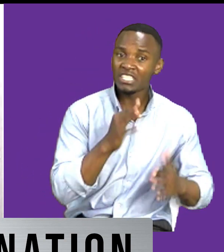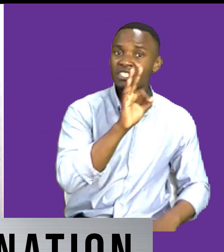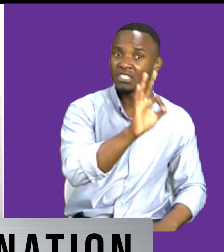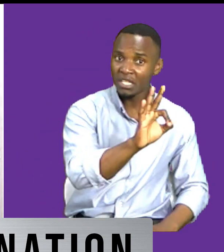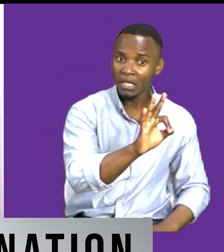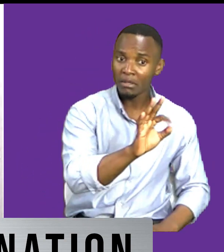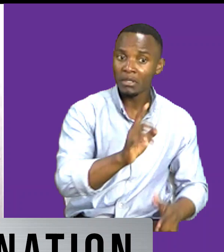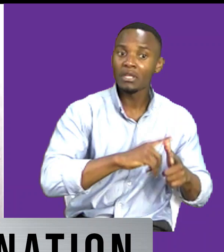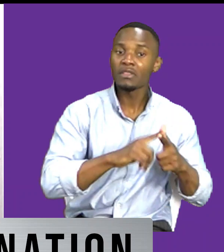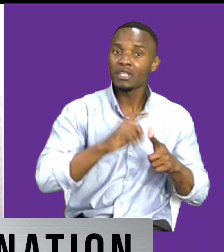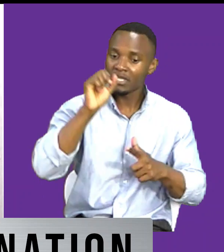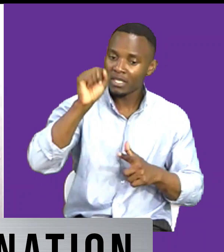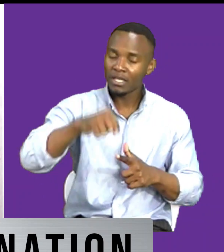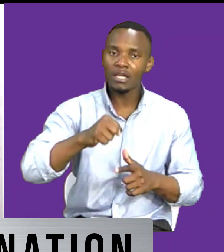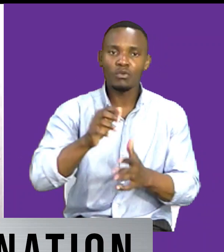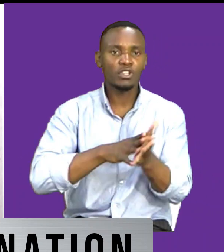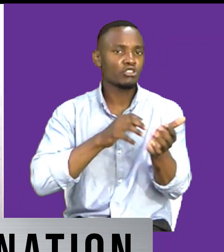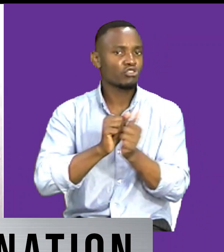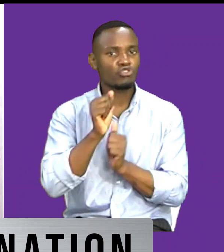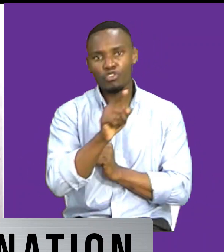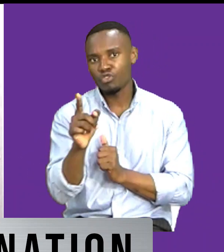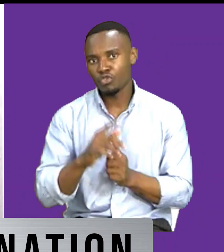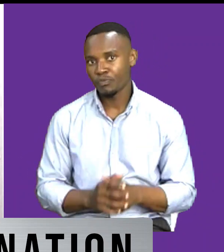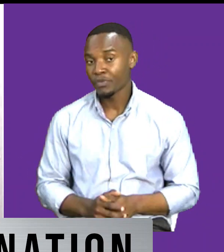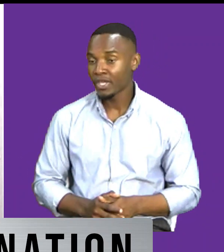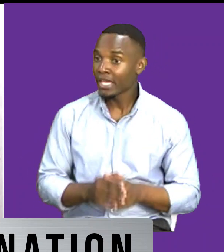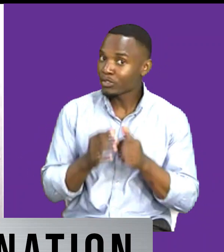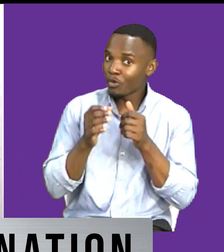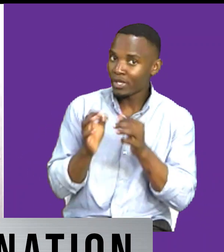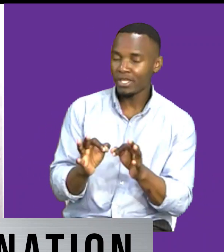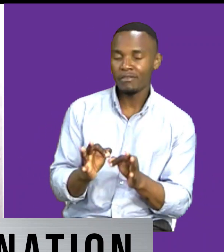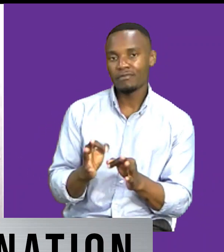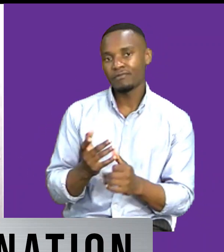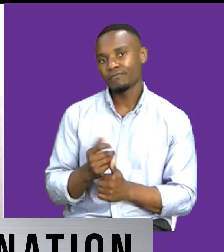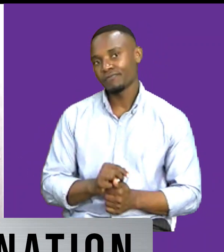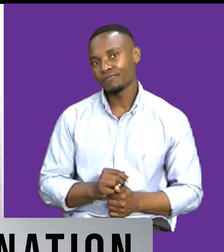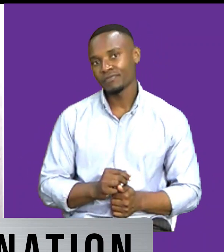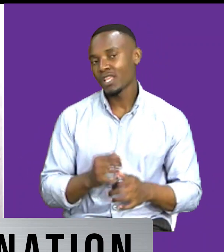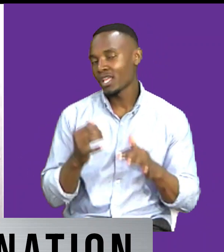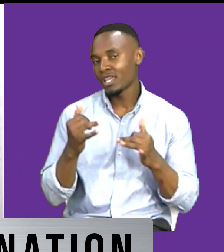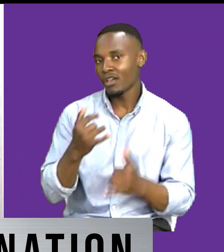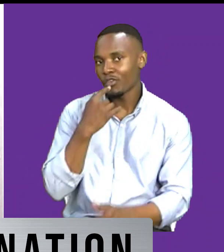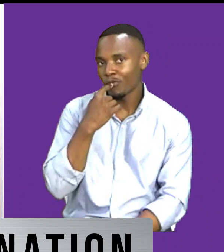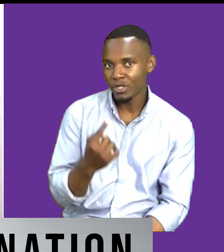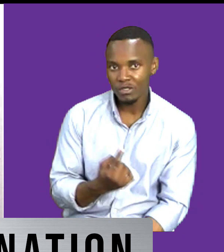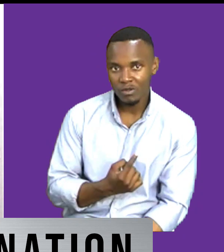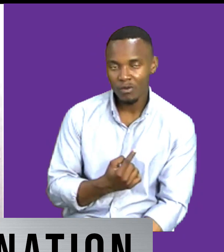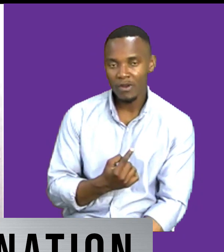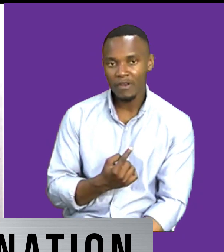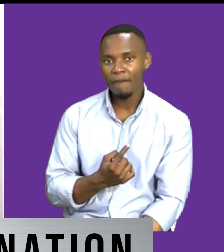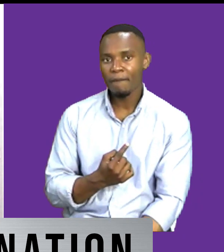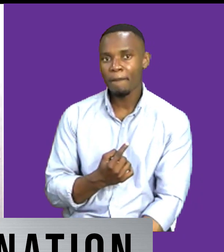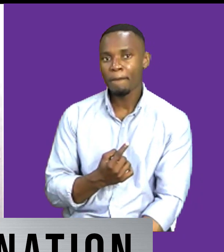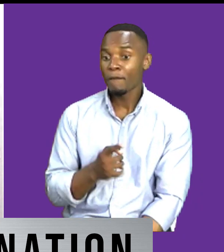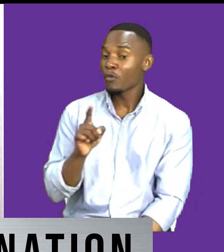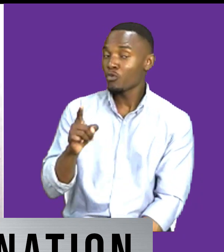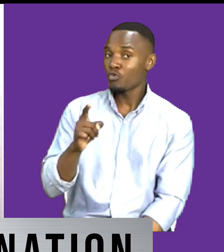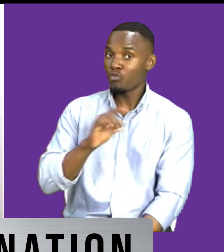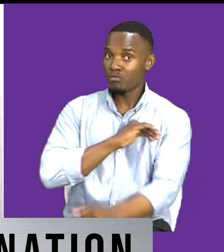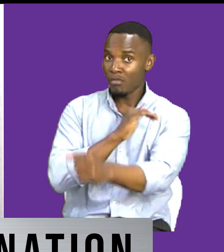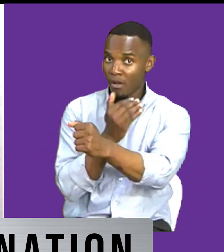you to the gutters. Now, you see, if you have already been told you own that